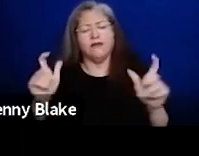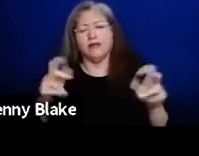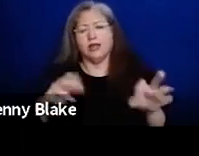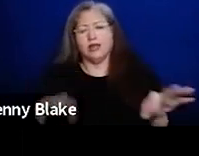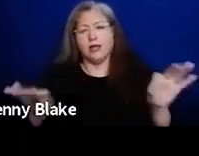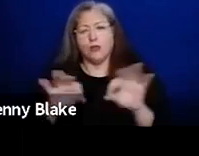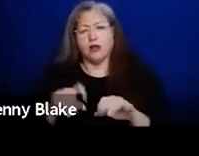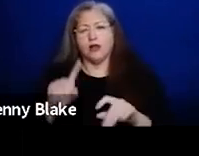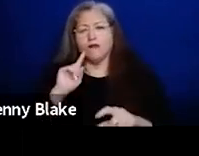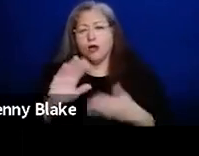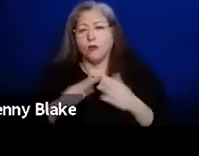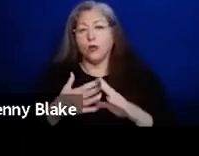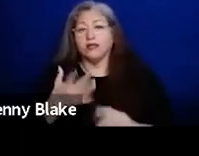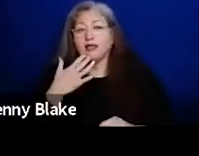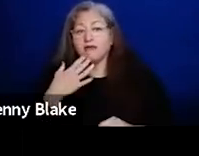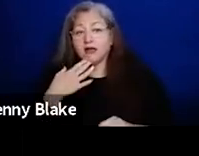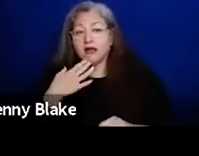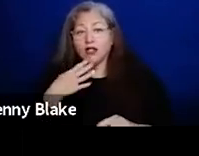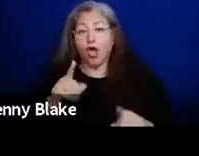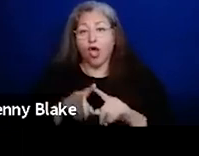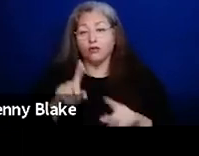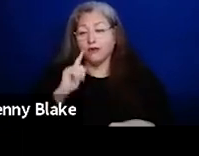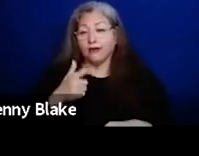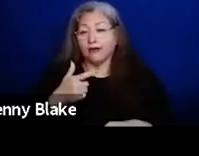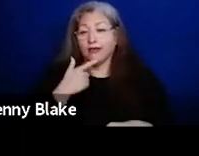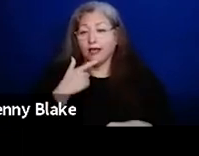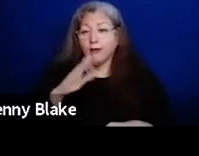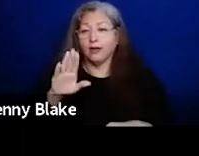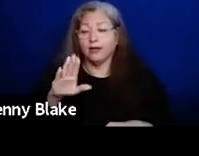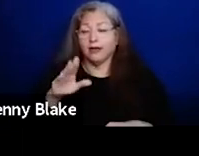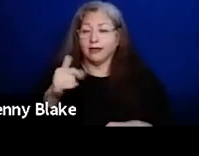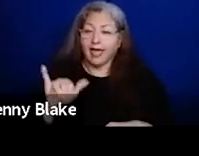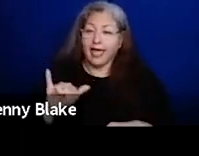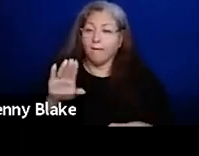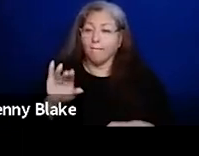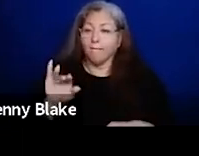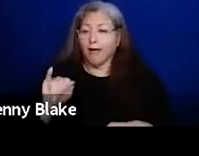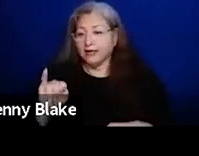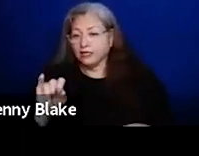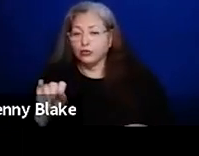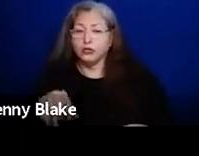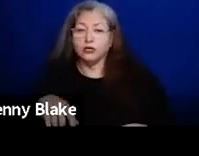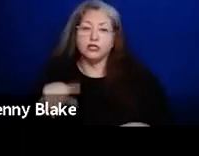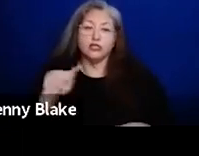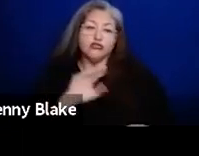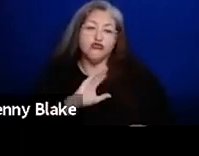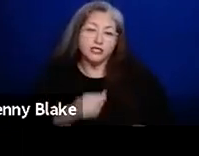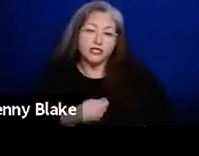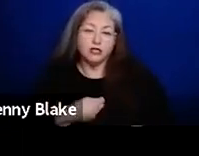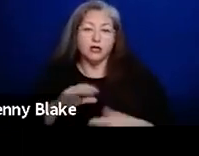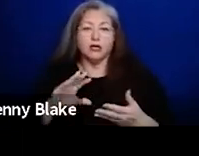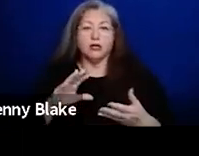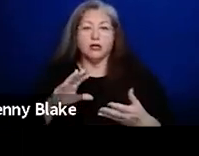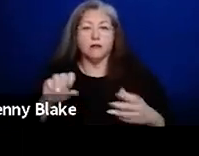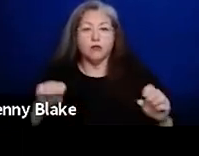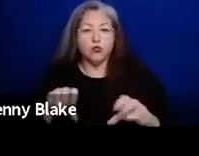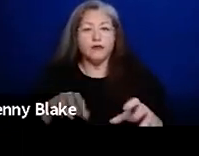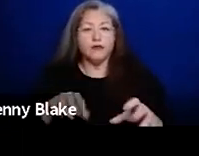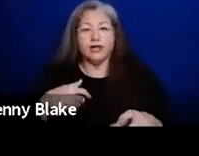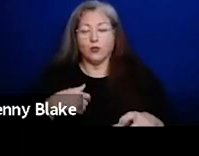communities of color and to the lesbian, gay, bisexual, transgender movement. So we recently had a huge